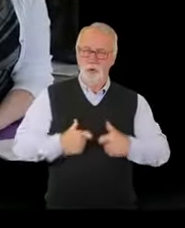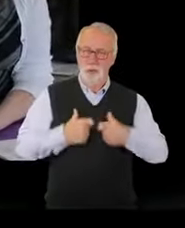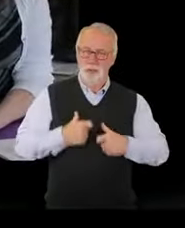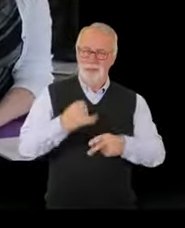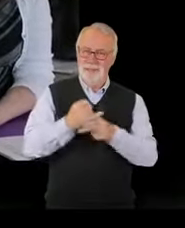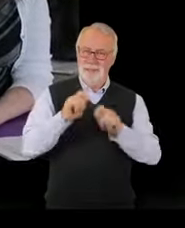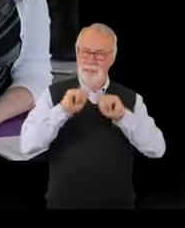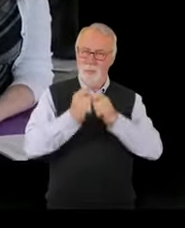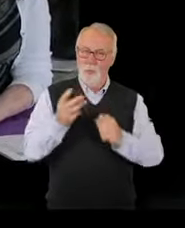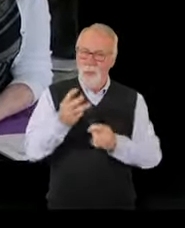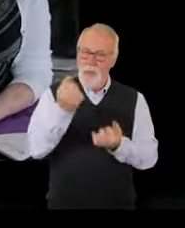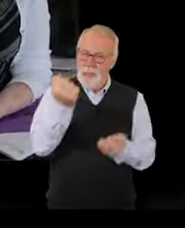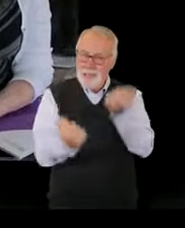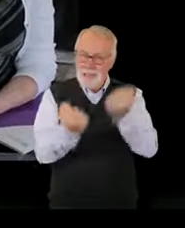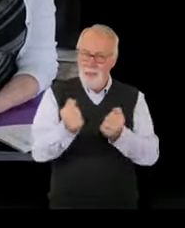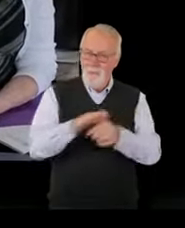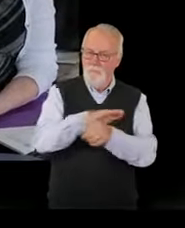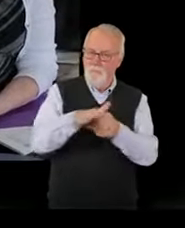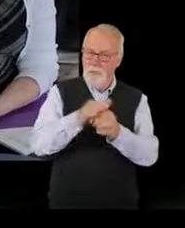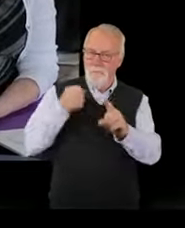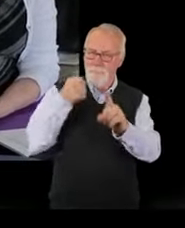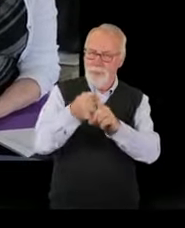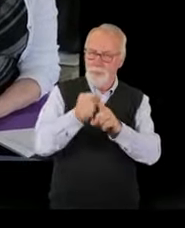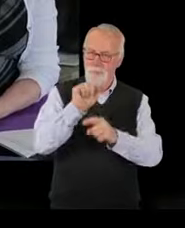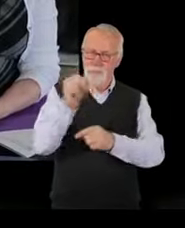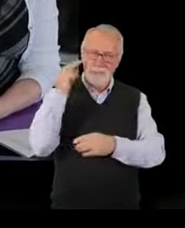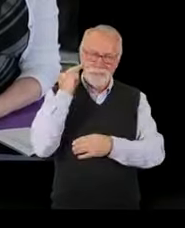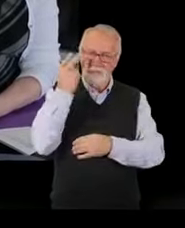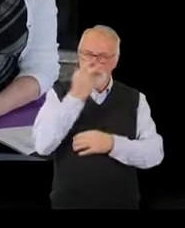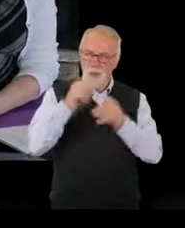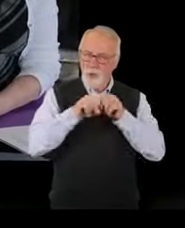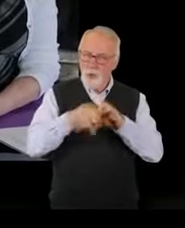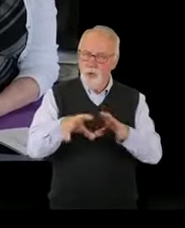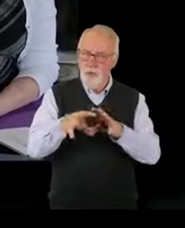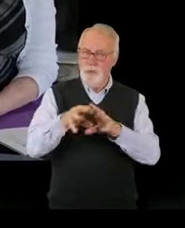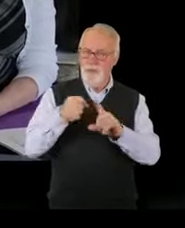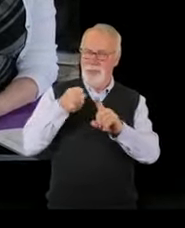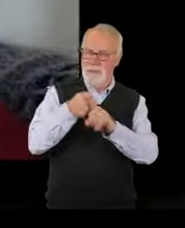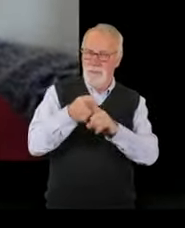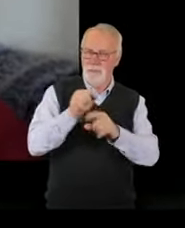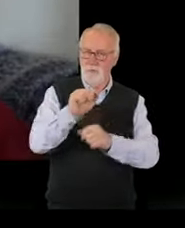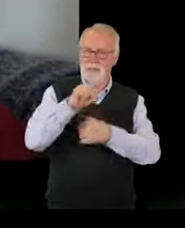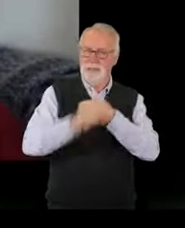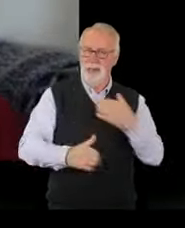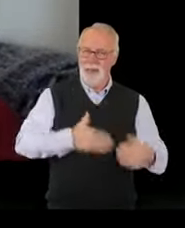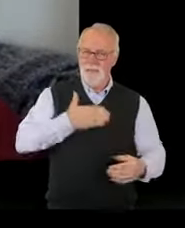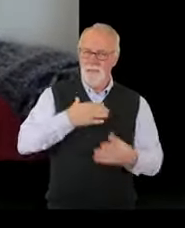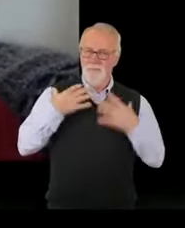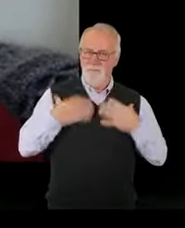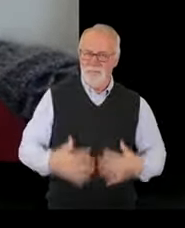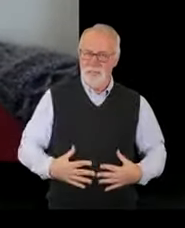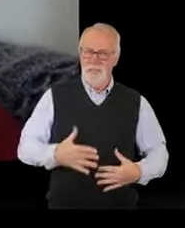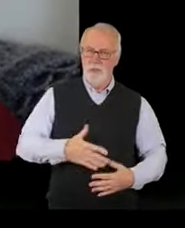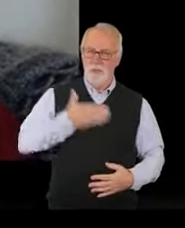other statutory or voluntary agencies. Social workers in the team will assess the full impact of your sensory loss on all